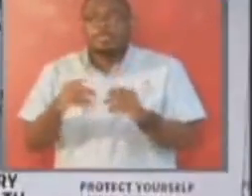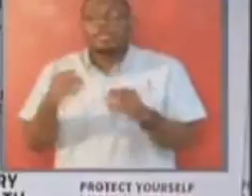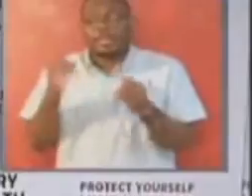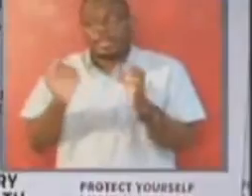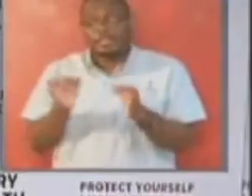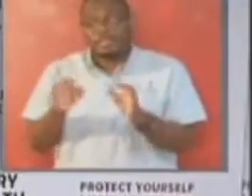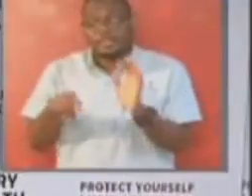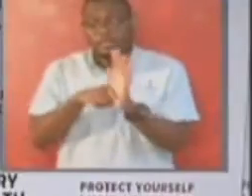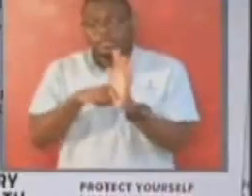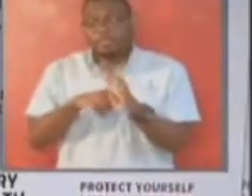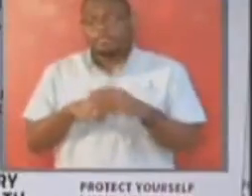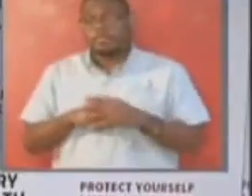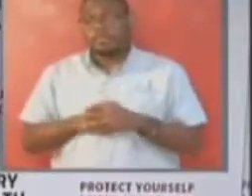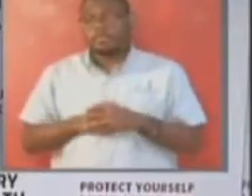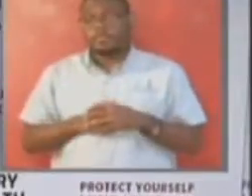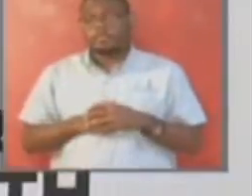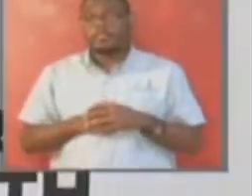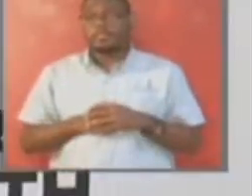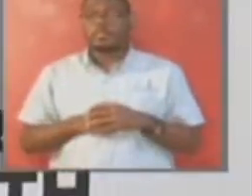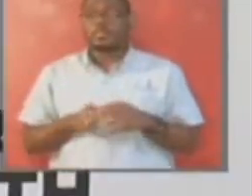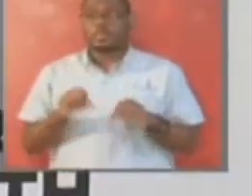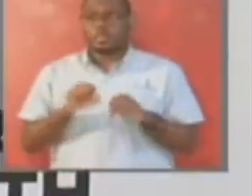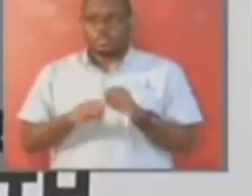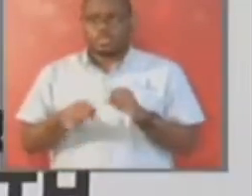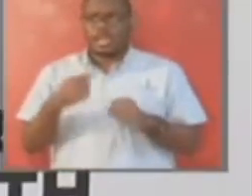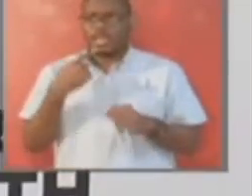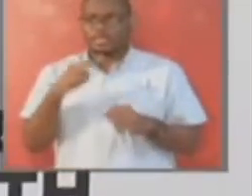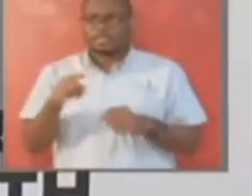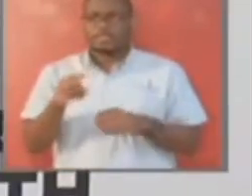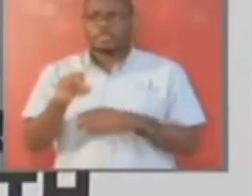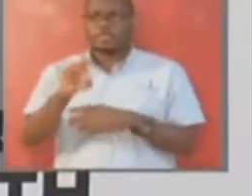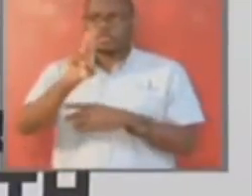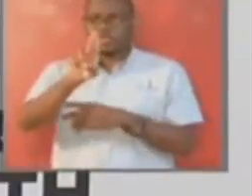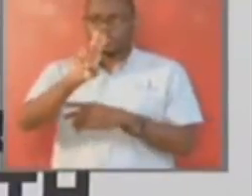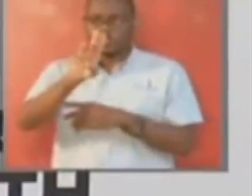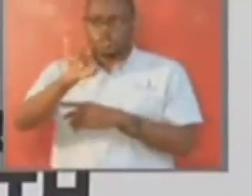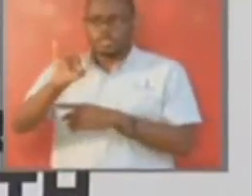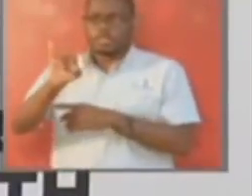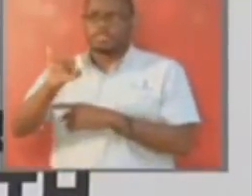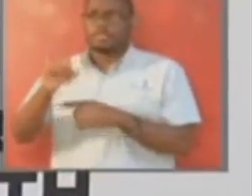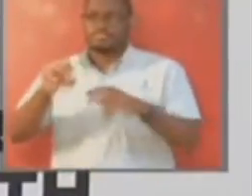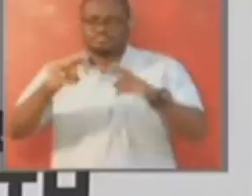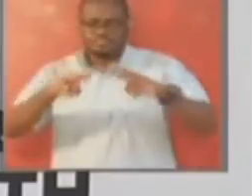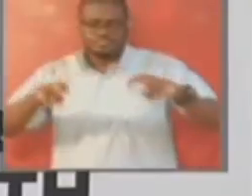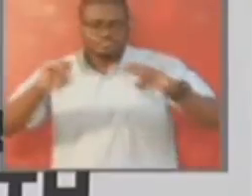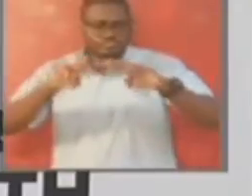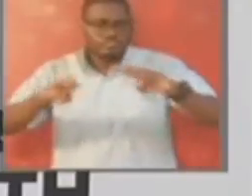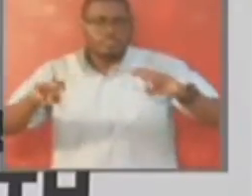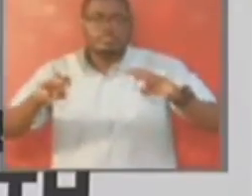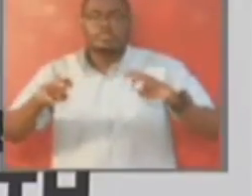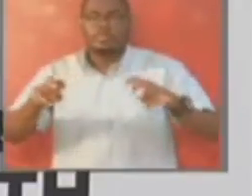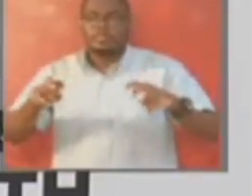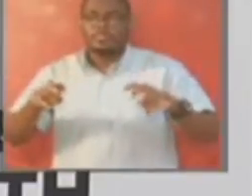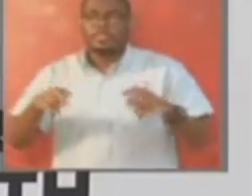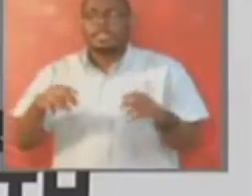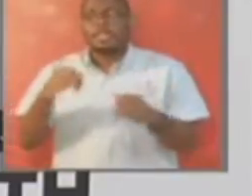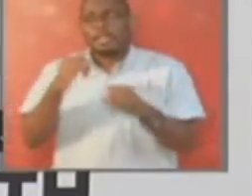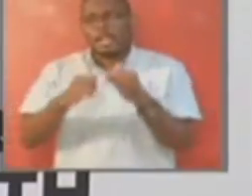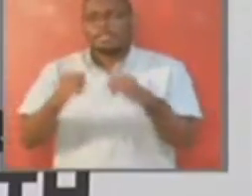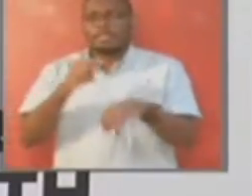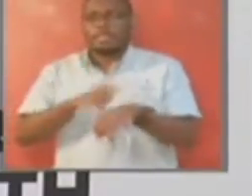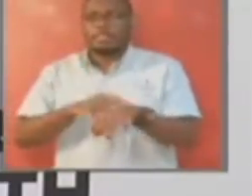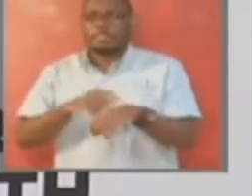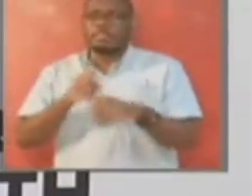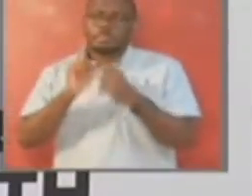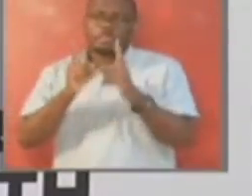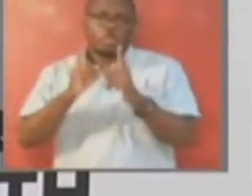Okay, so with regards to the UE study, last I reached out to the University of the West Indies through Professor Carrington. She had indicated that they were